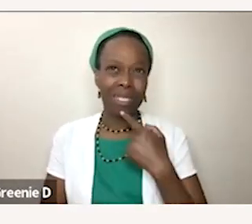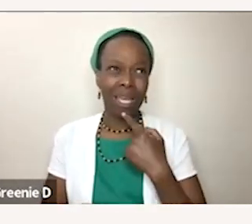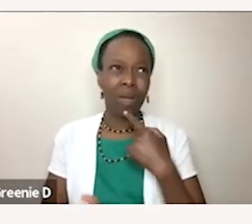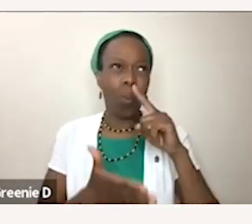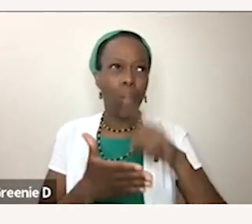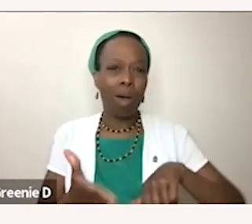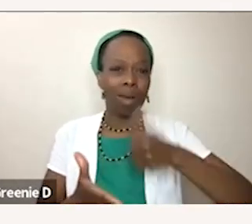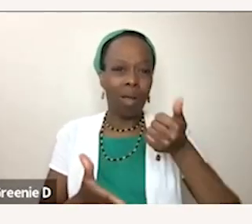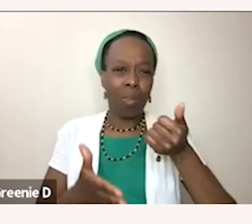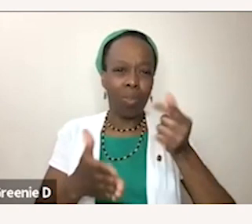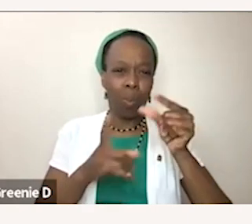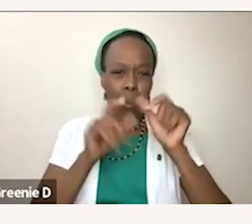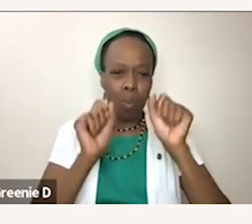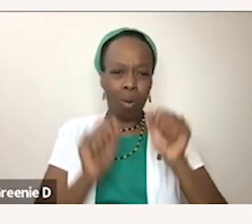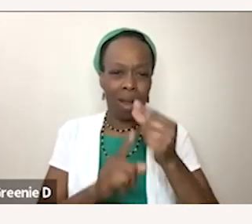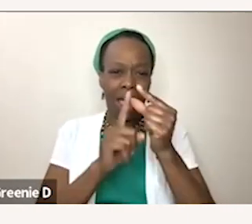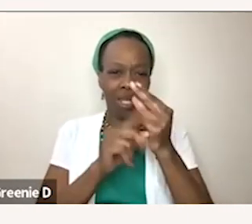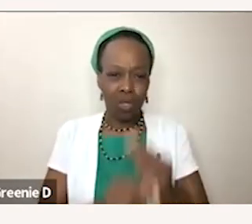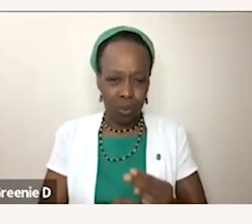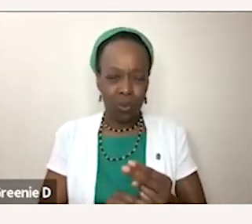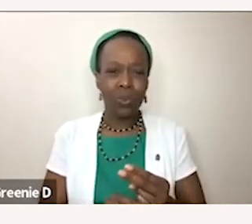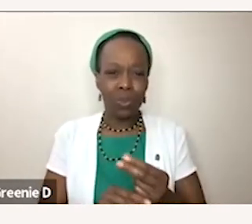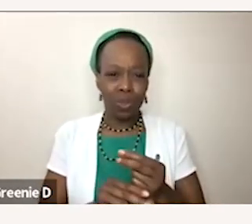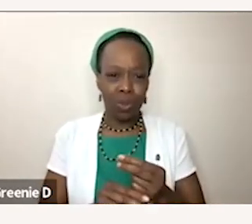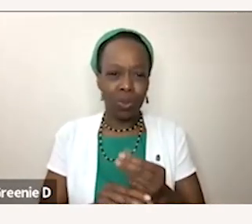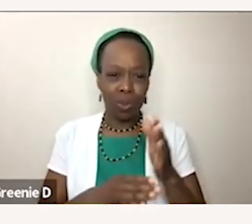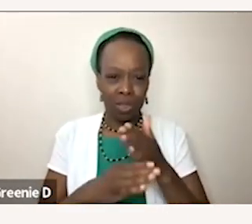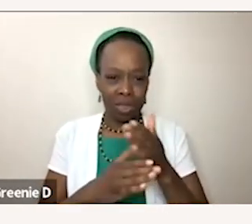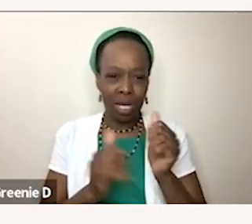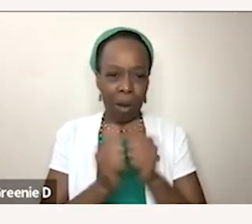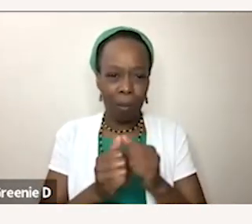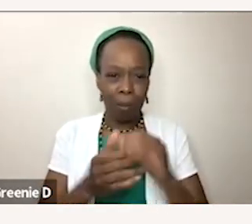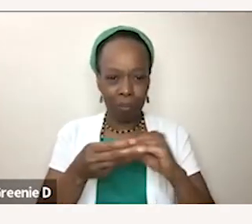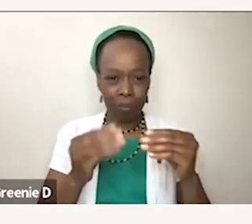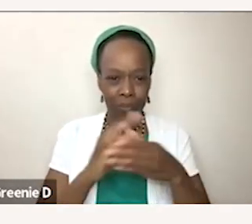to convey my message? Absolutely. I wonder if you all have any